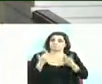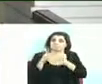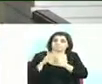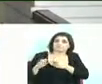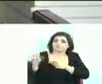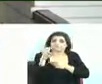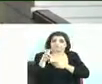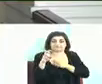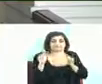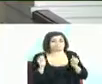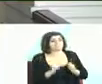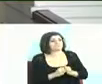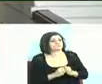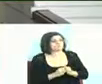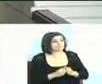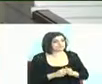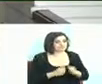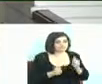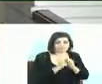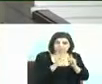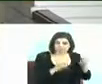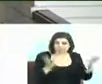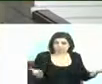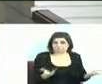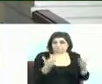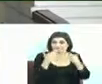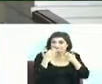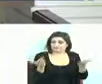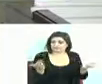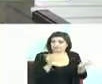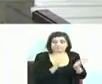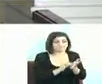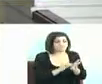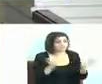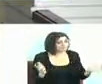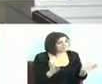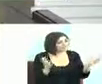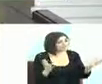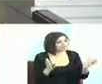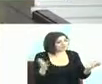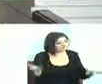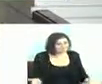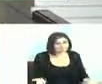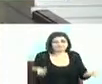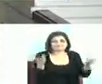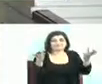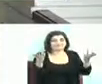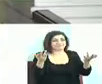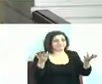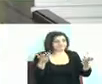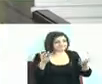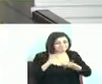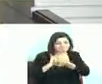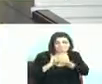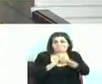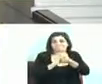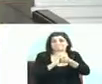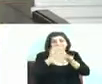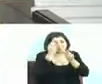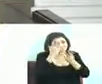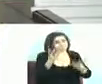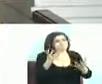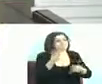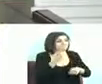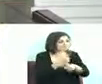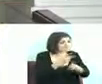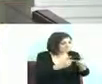who's here, thank you again. I do encourage you to rise up, to let people know that they're in the right place this morning. So greet those